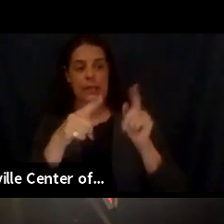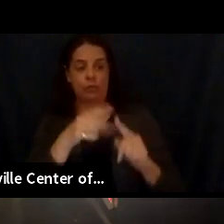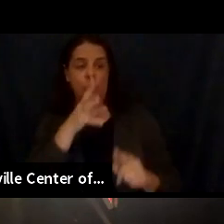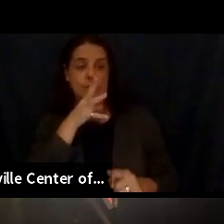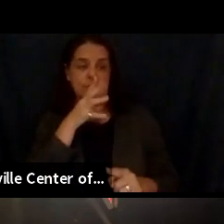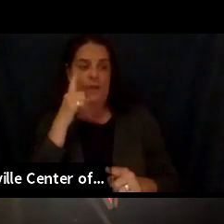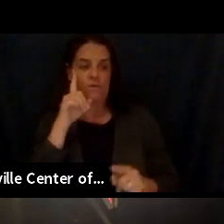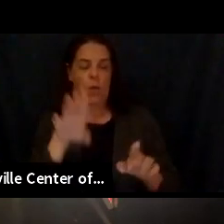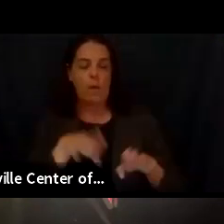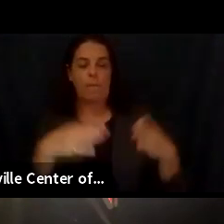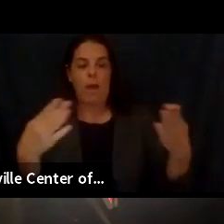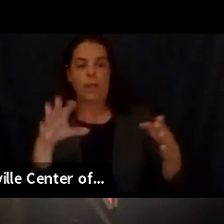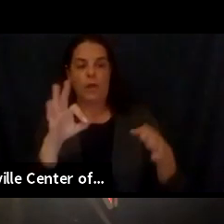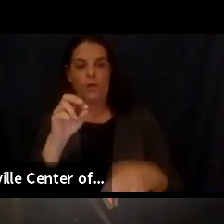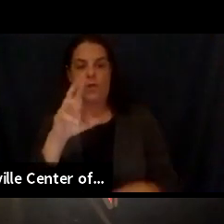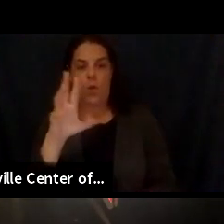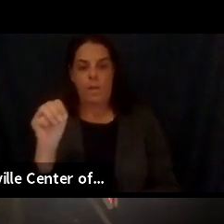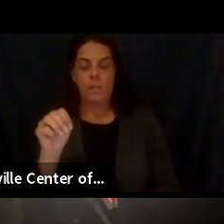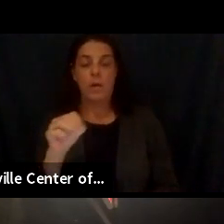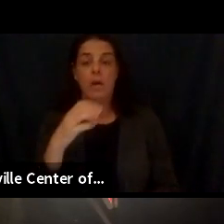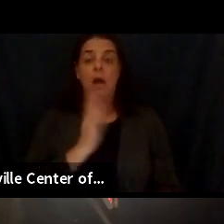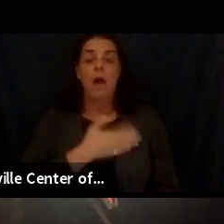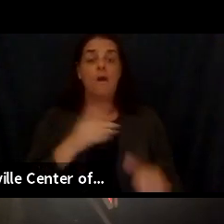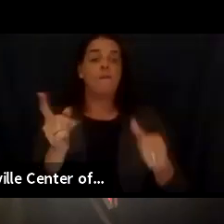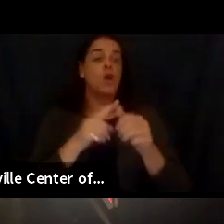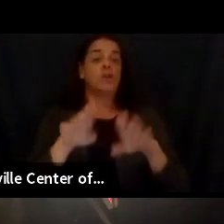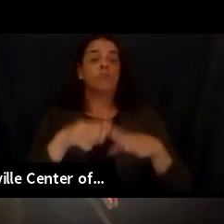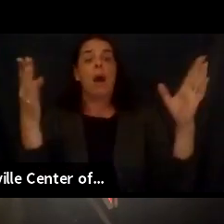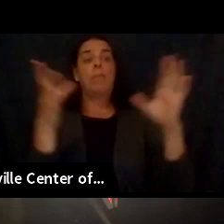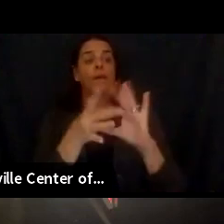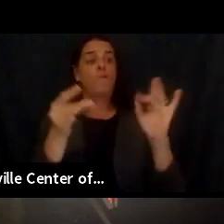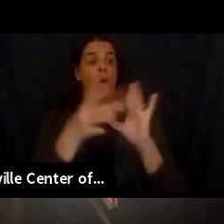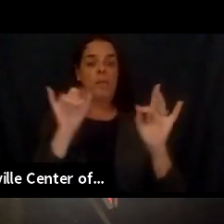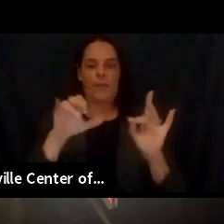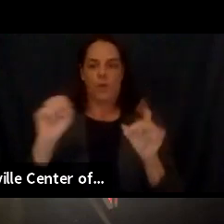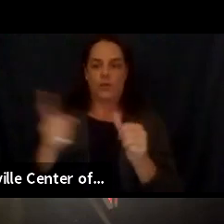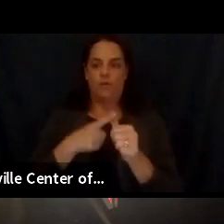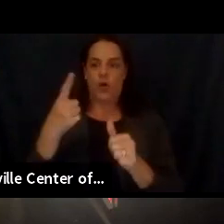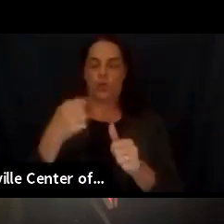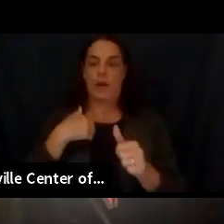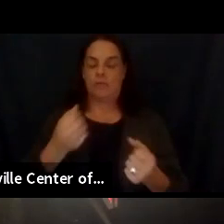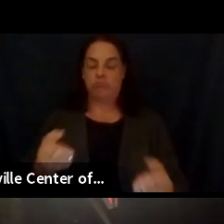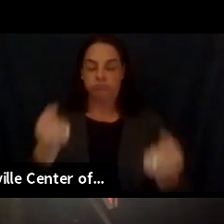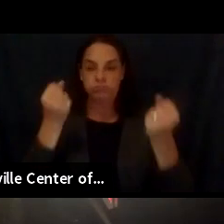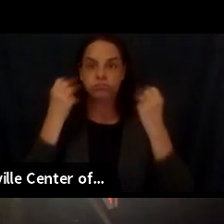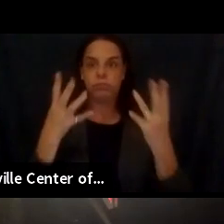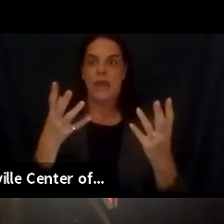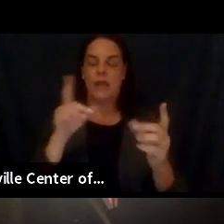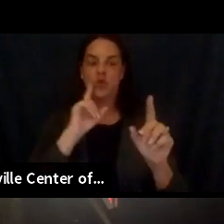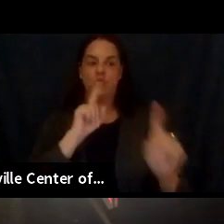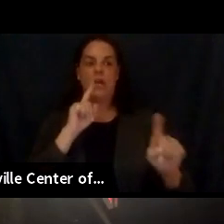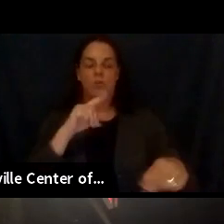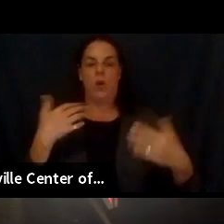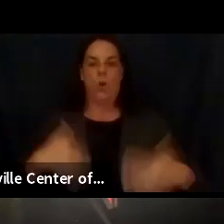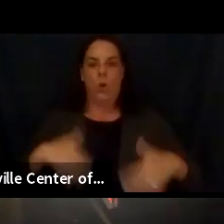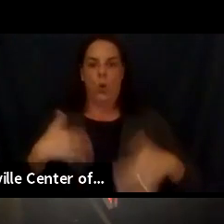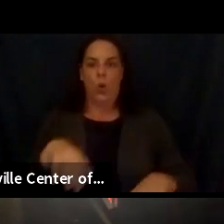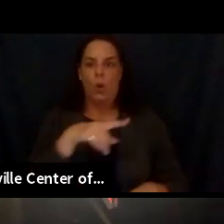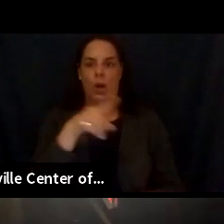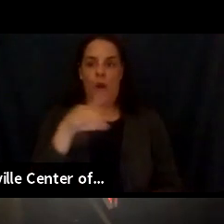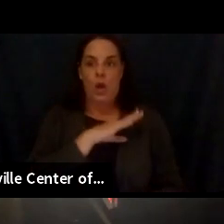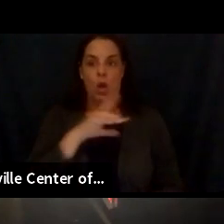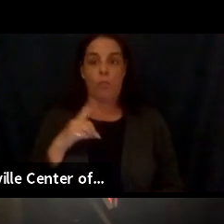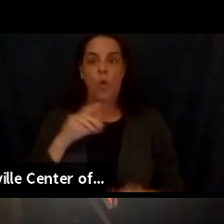a public forum. When we did our first public forum, because it was the first one and we had overwhelming response, the board had